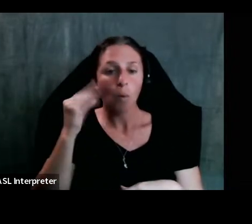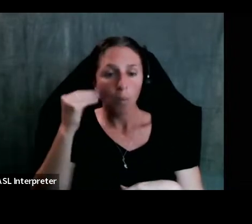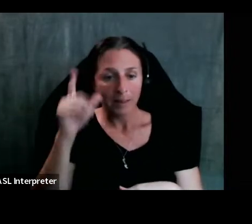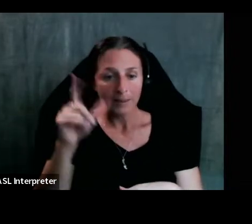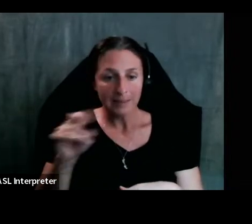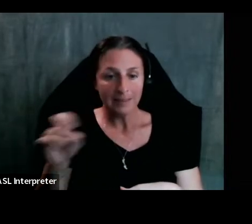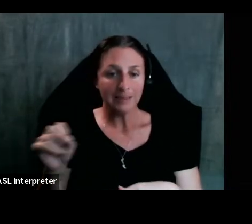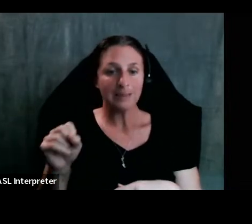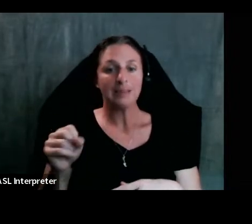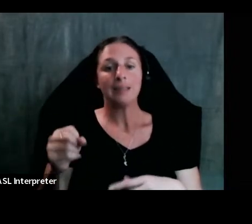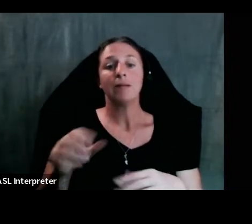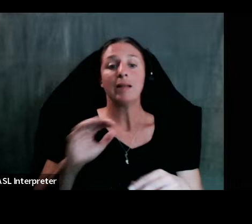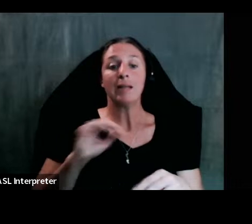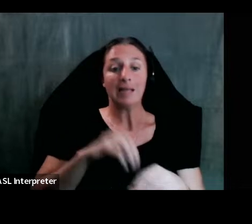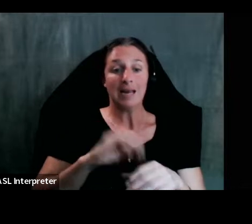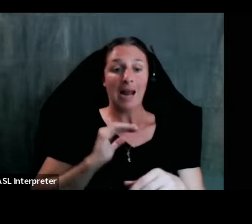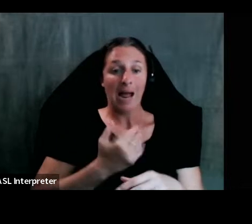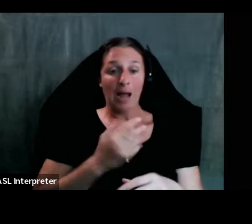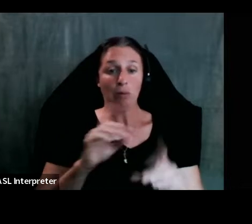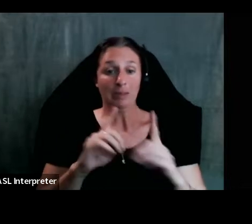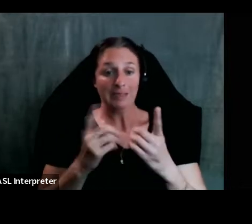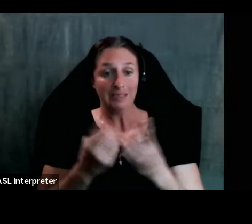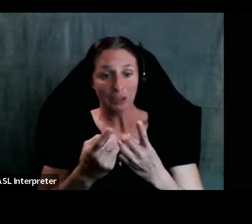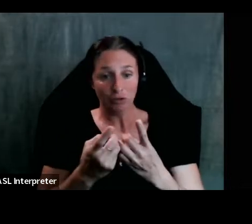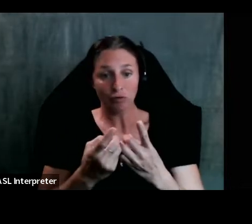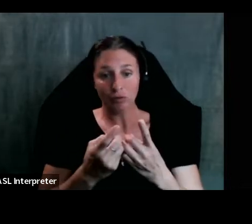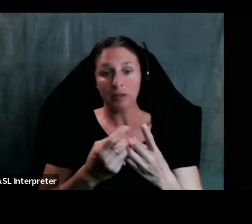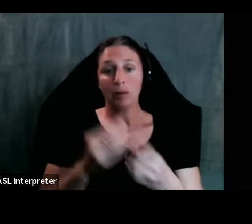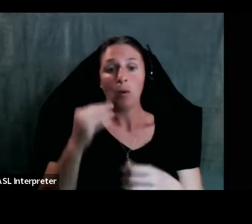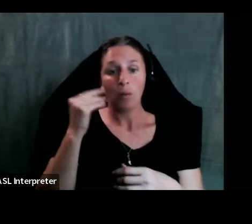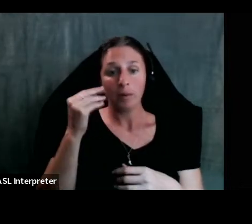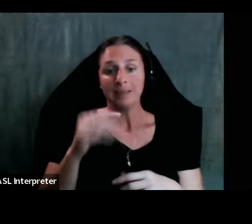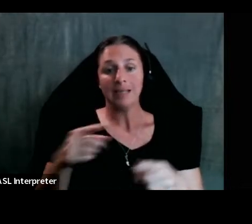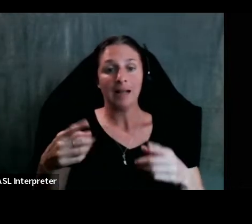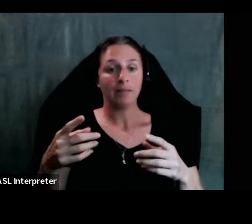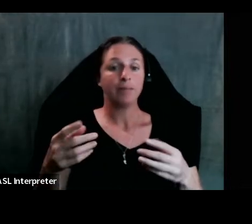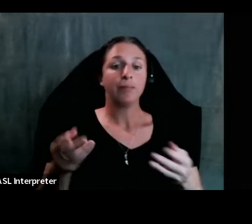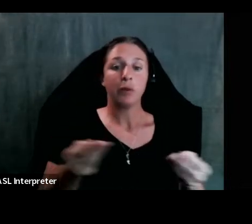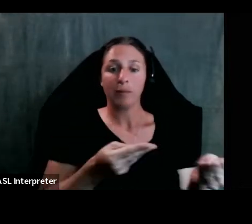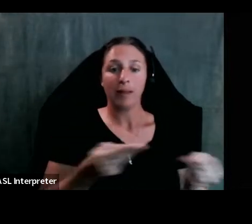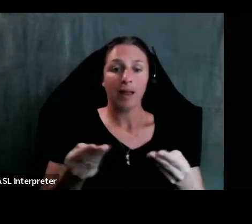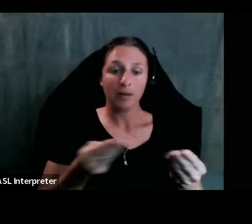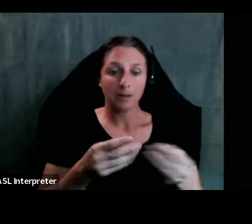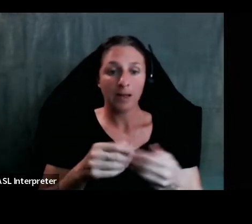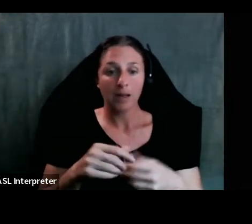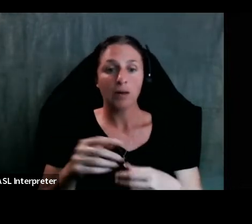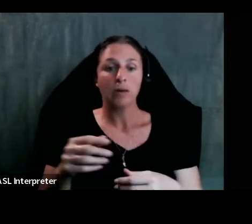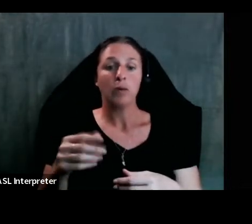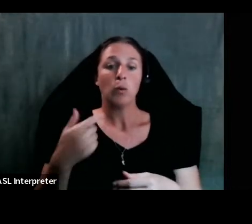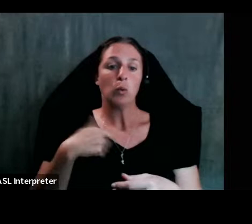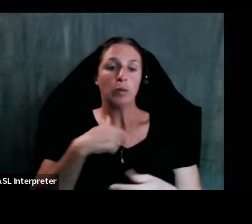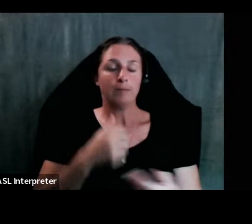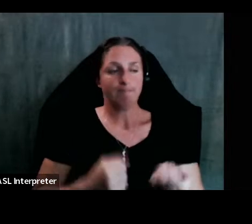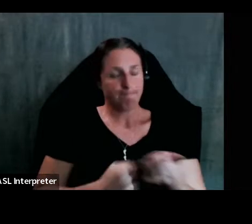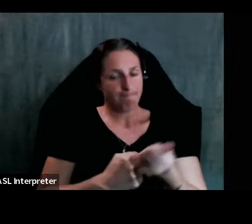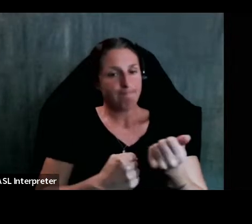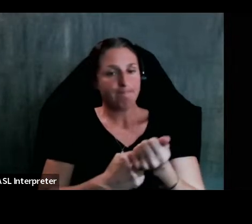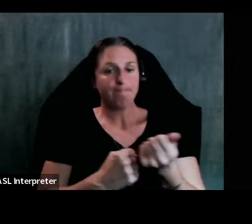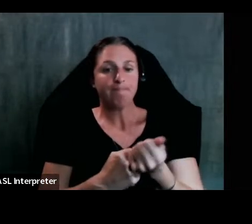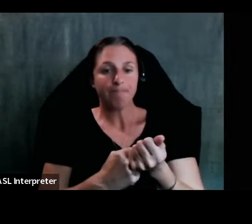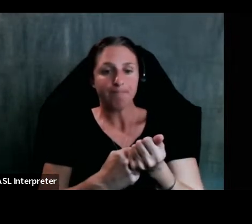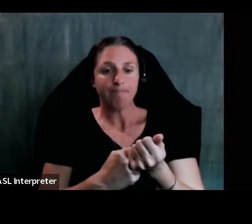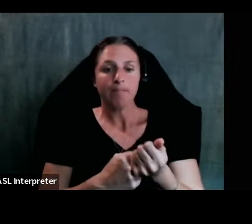student liaisons. And whereas San Mateo Union High School District is further committed to the socio-emotional health of